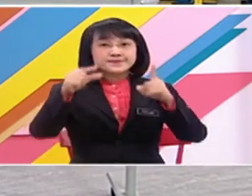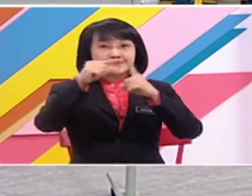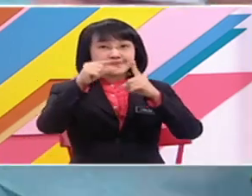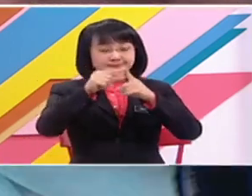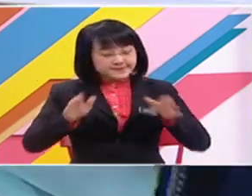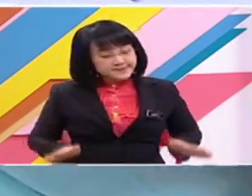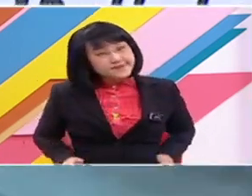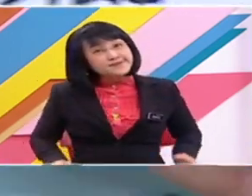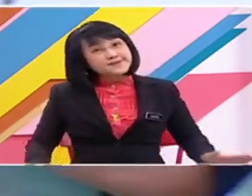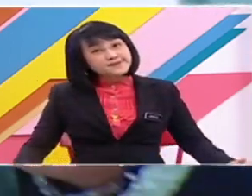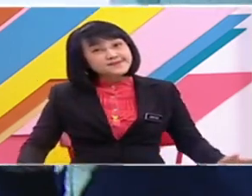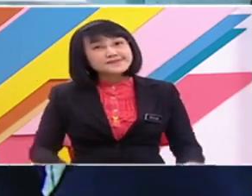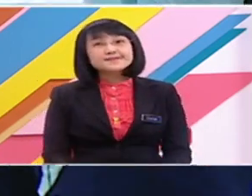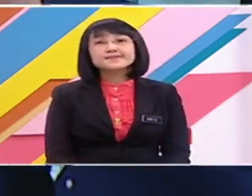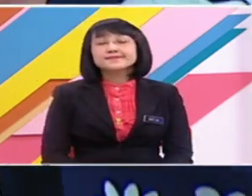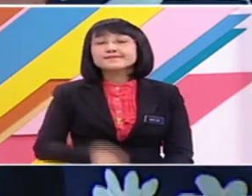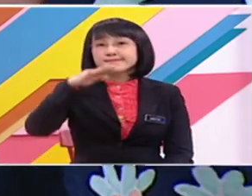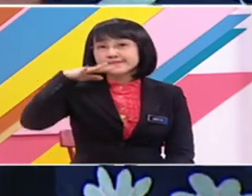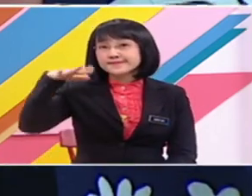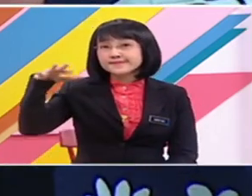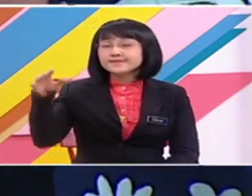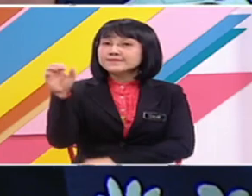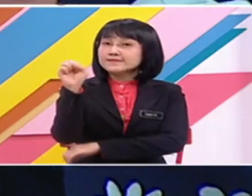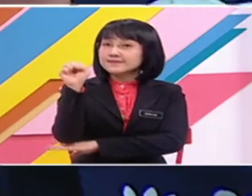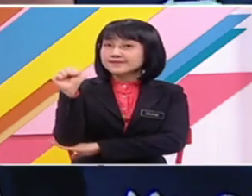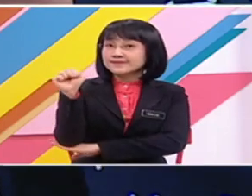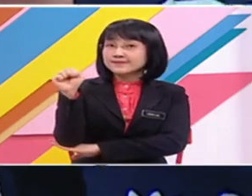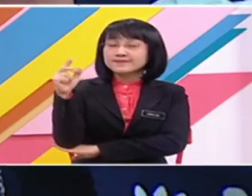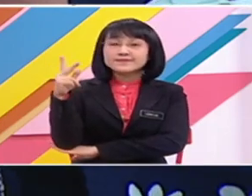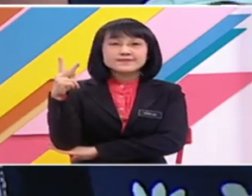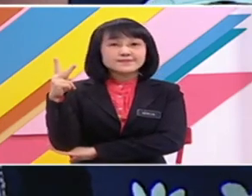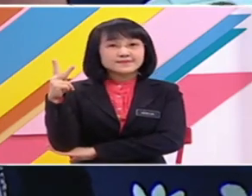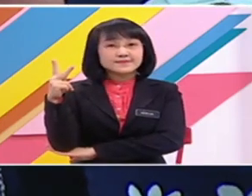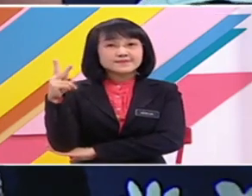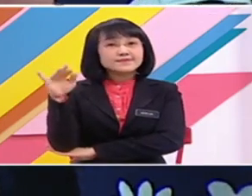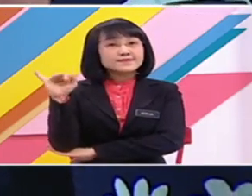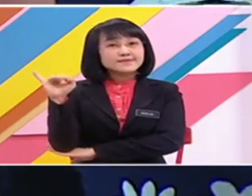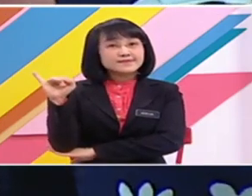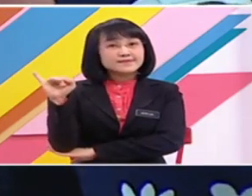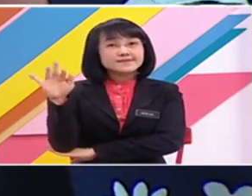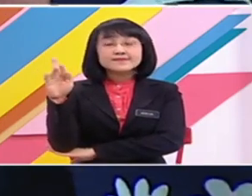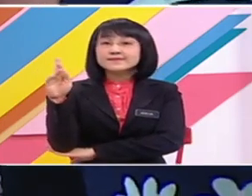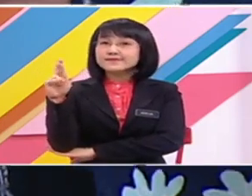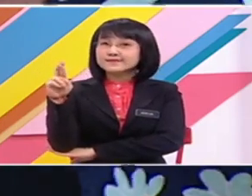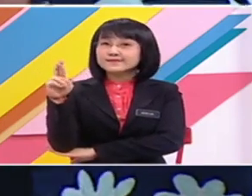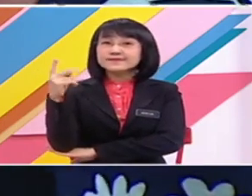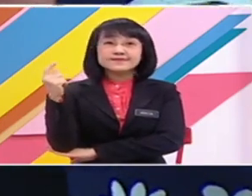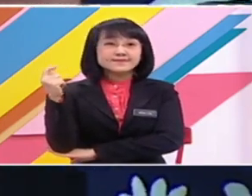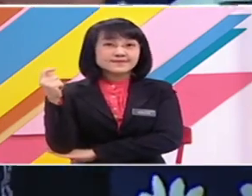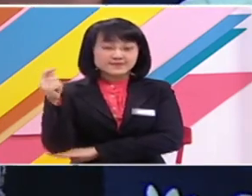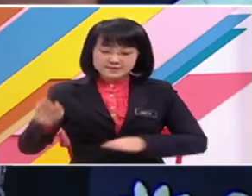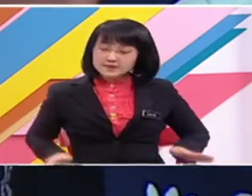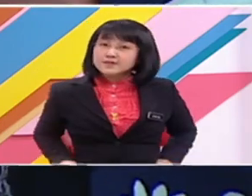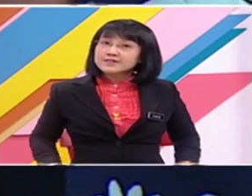skirt. Okay, let's spell S K S-K-I-R-T,